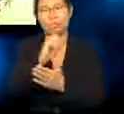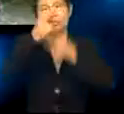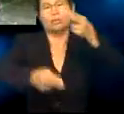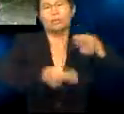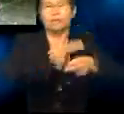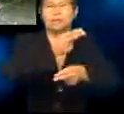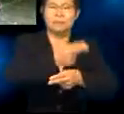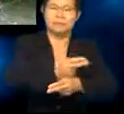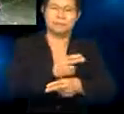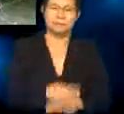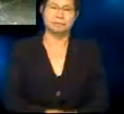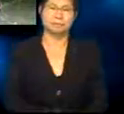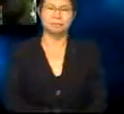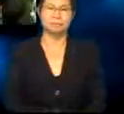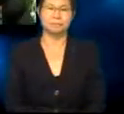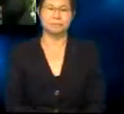Part of the universe.